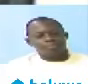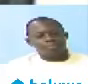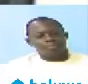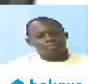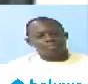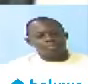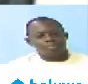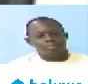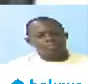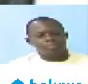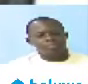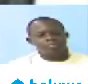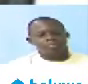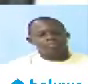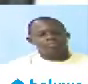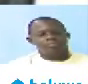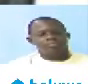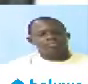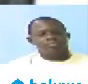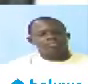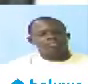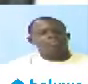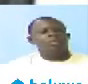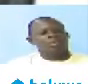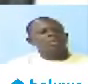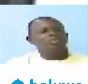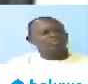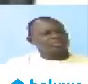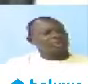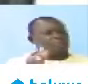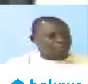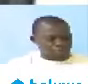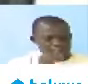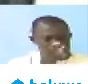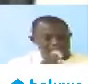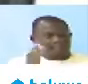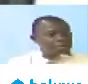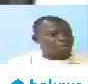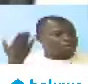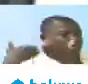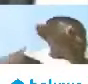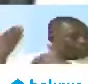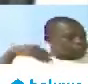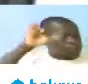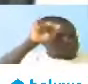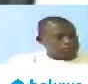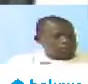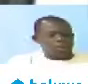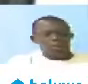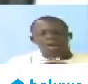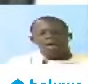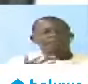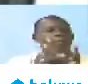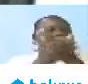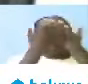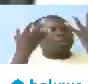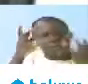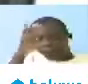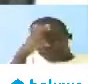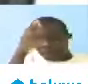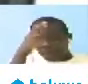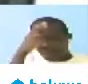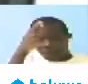war here in Africa. Just as I said before, in those days there were many rebel wars